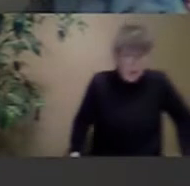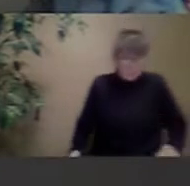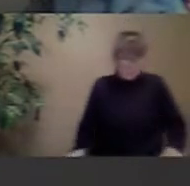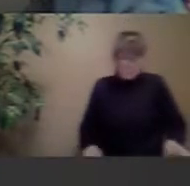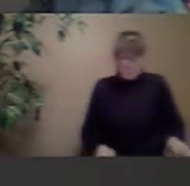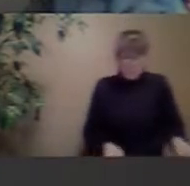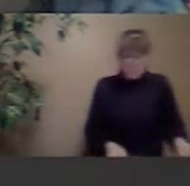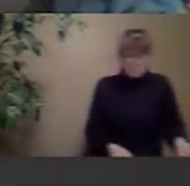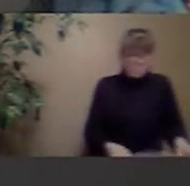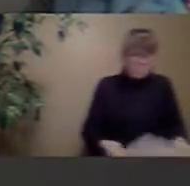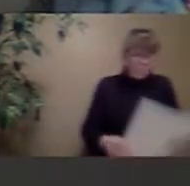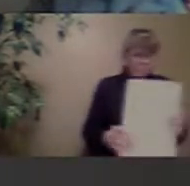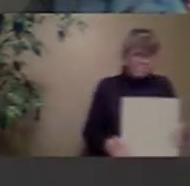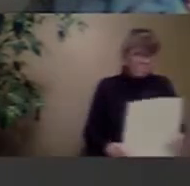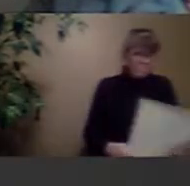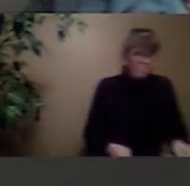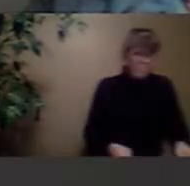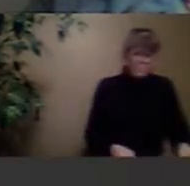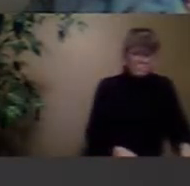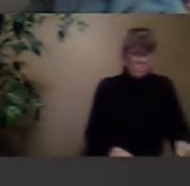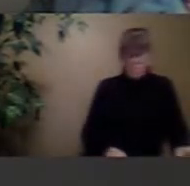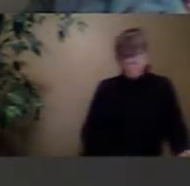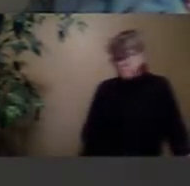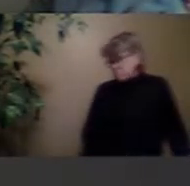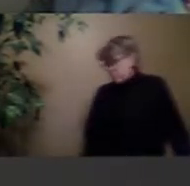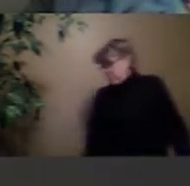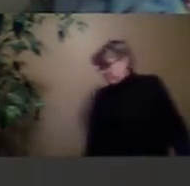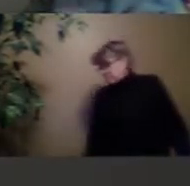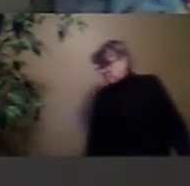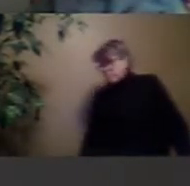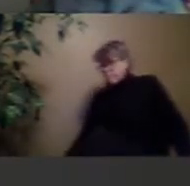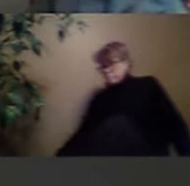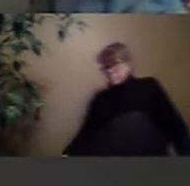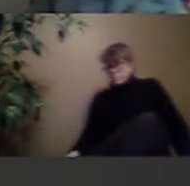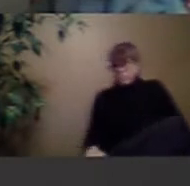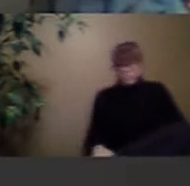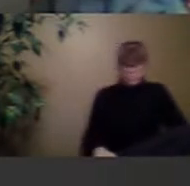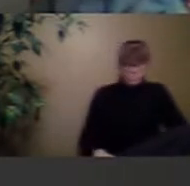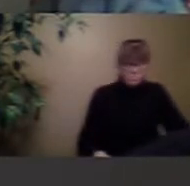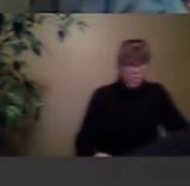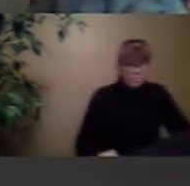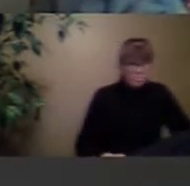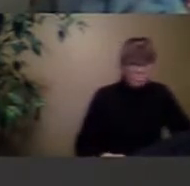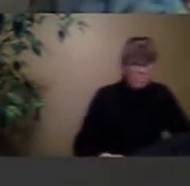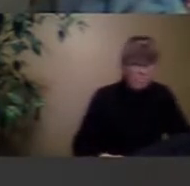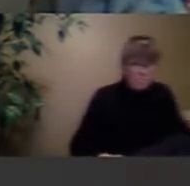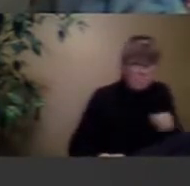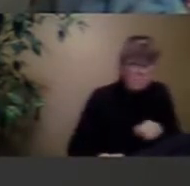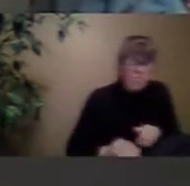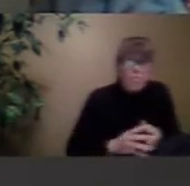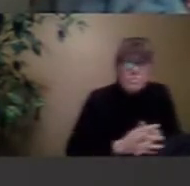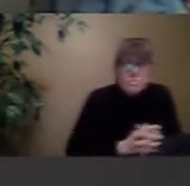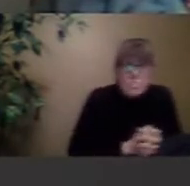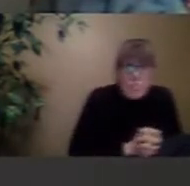loan will be paid by the water, or the users of the water system. We're projecting about a $9.80